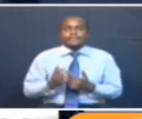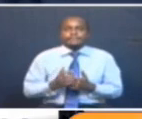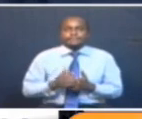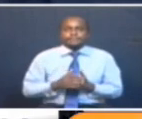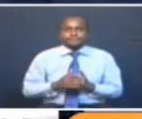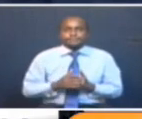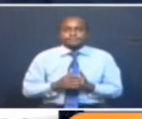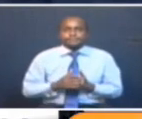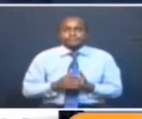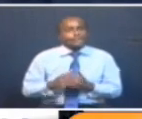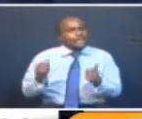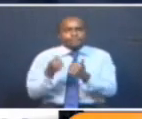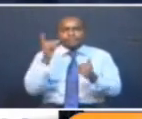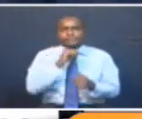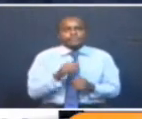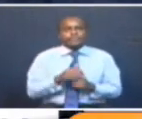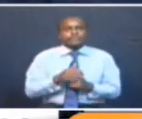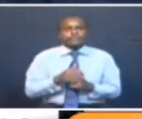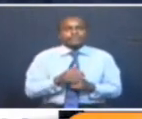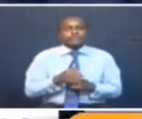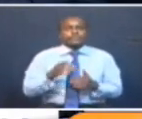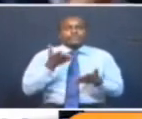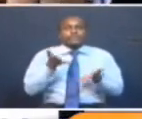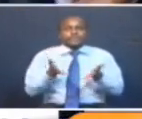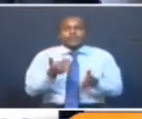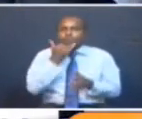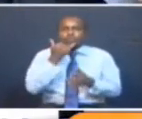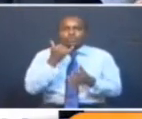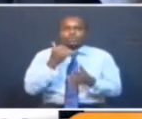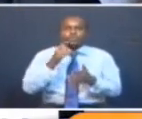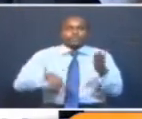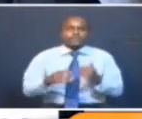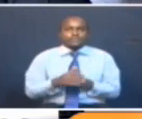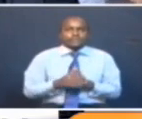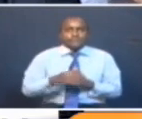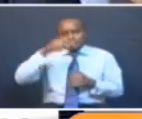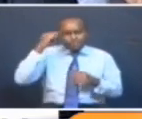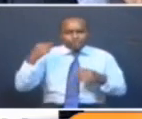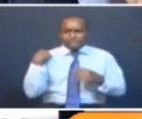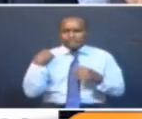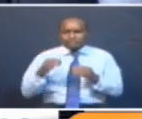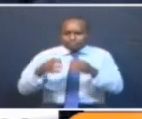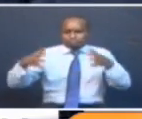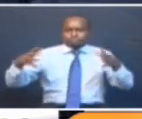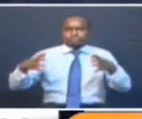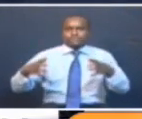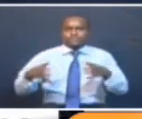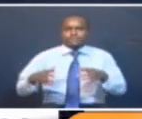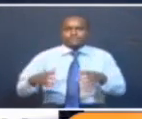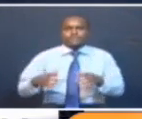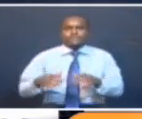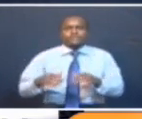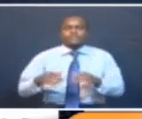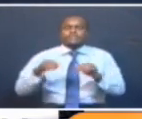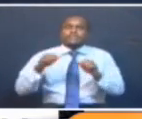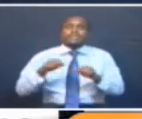It was being done. So what is wrong that just because the numbers have grown, that it cannot be done? It can be done.